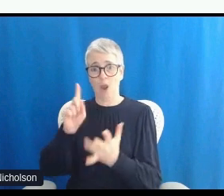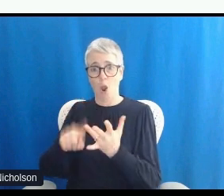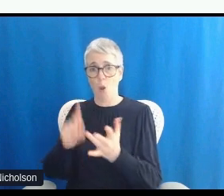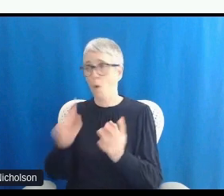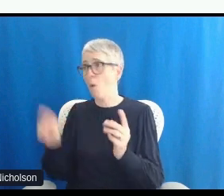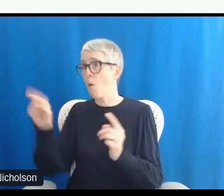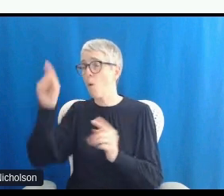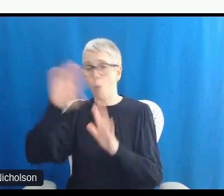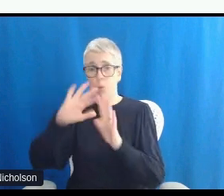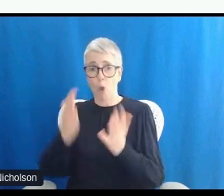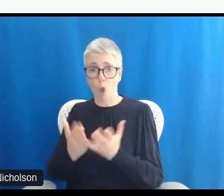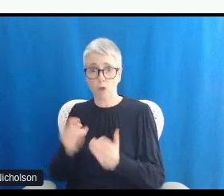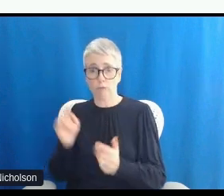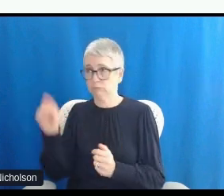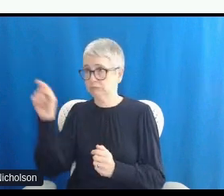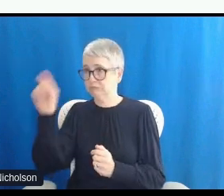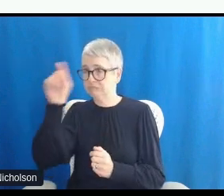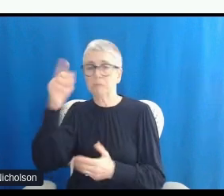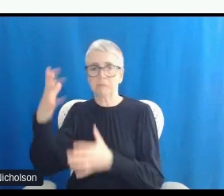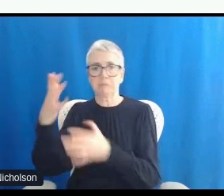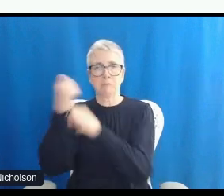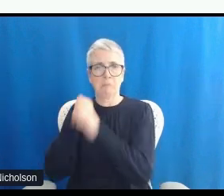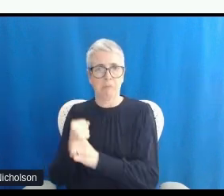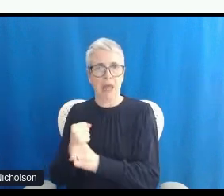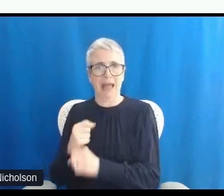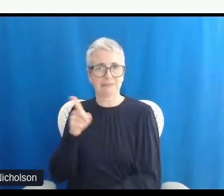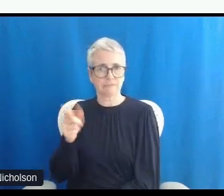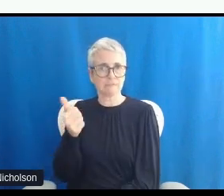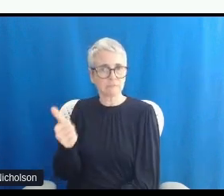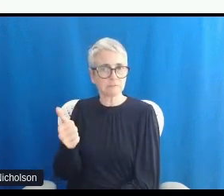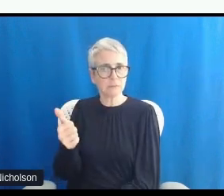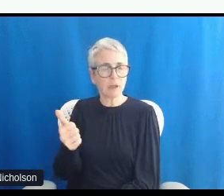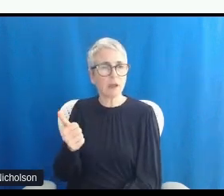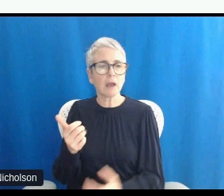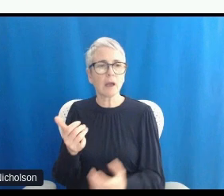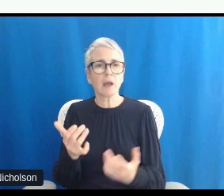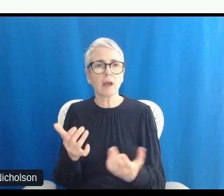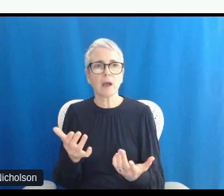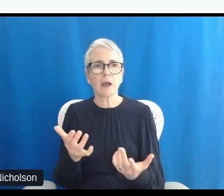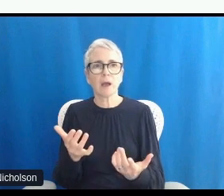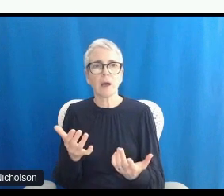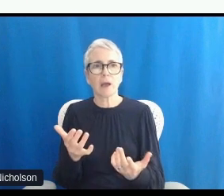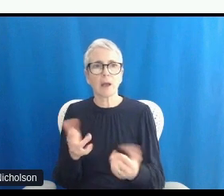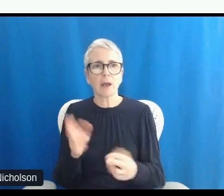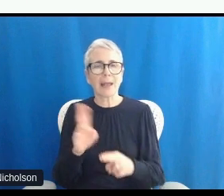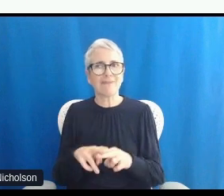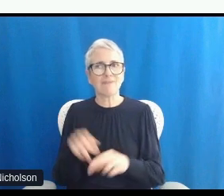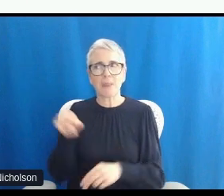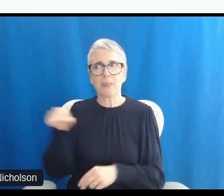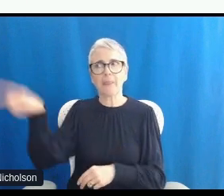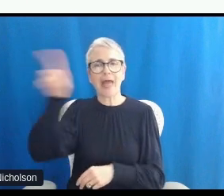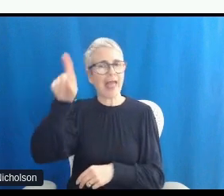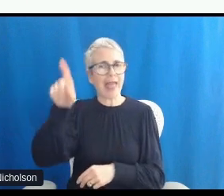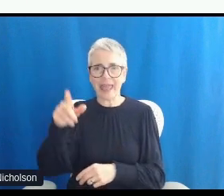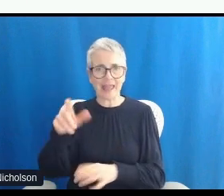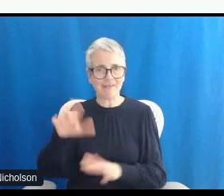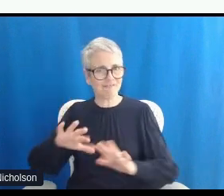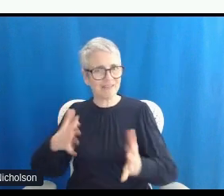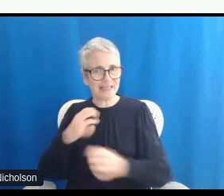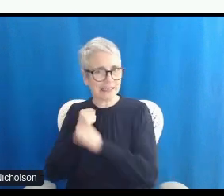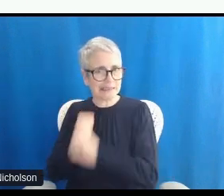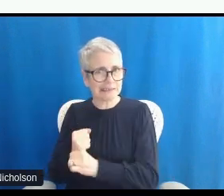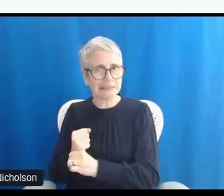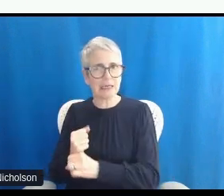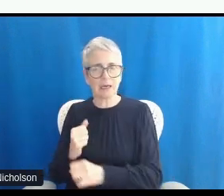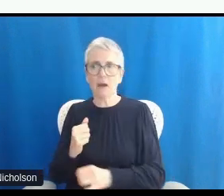management structure. And it wouldn't have been such a quick process without that level